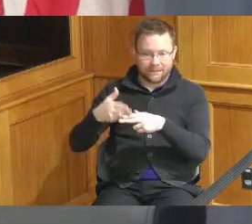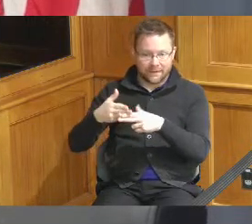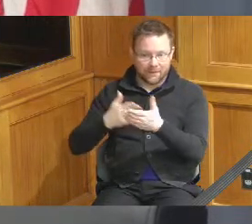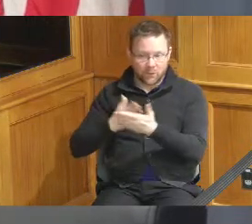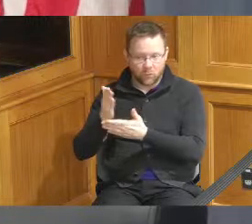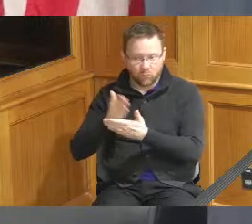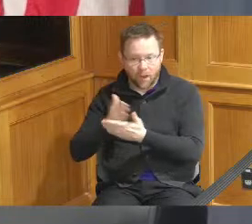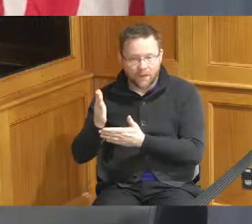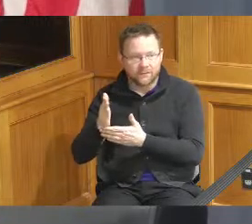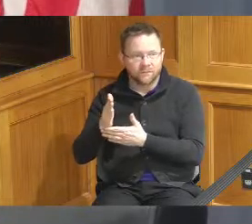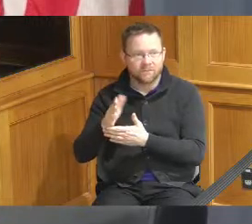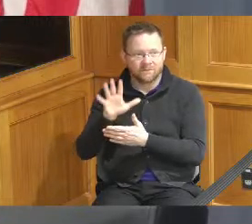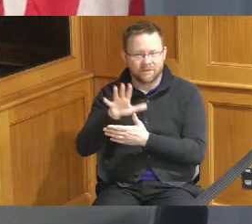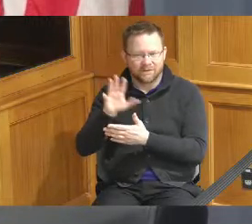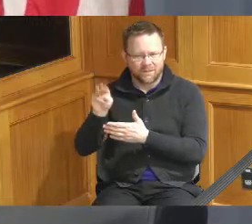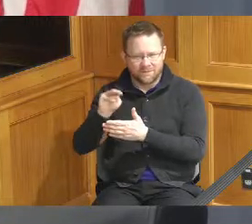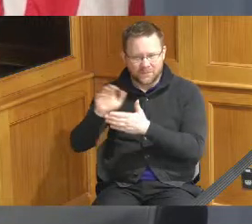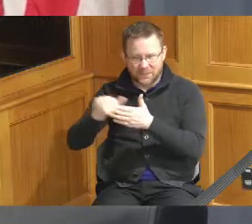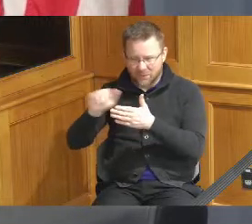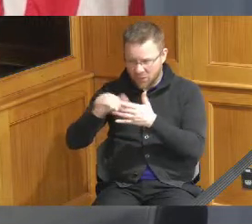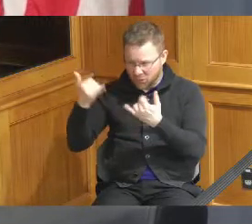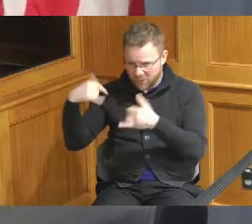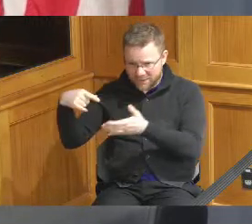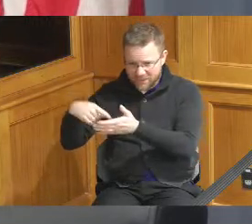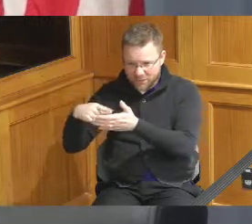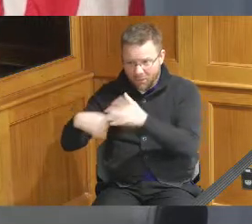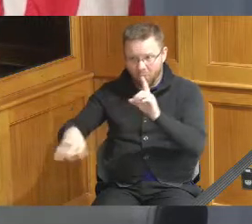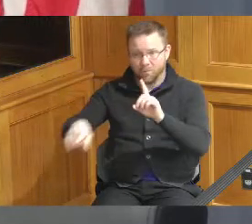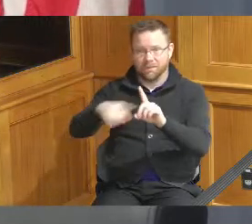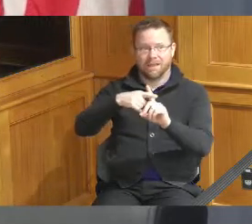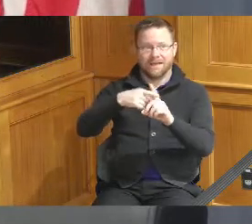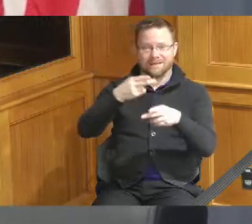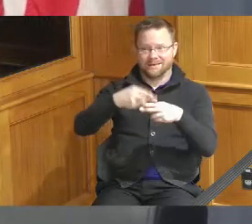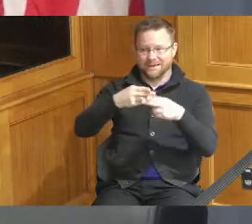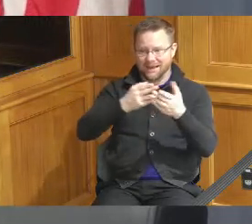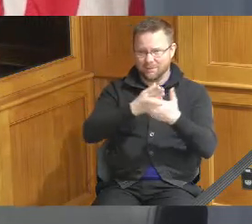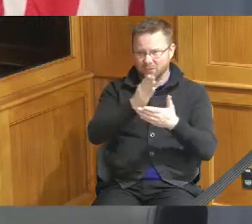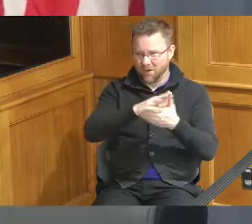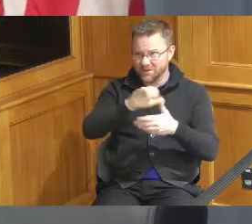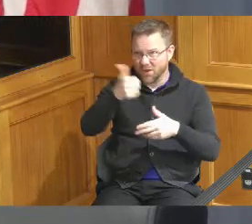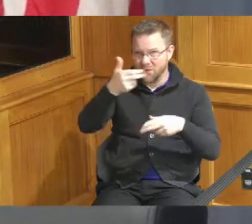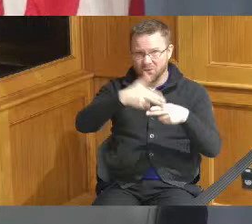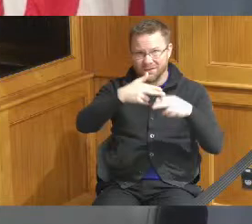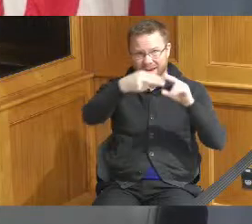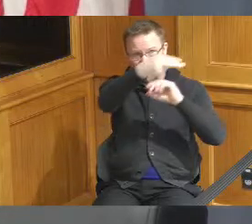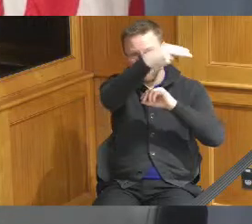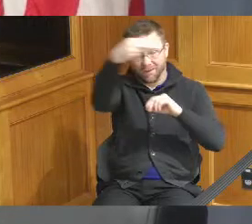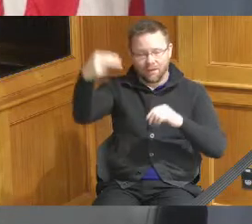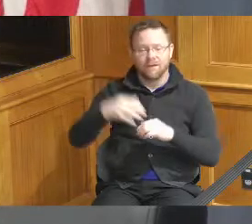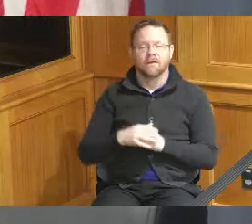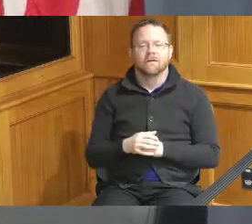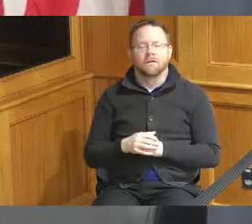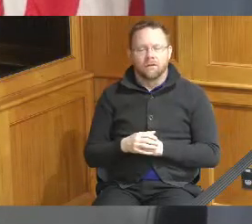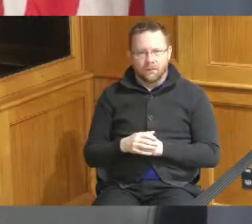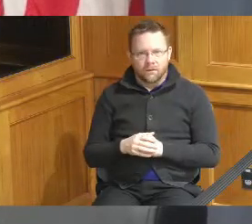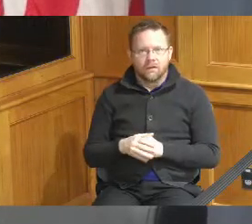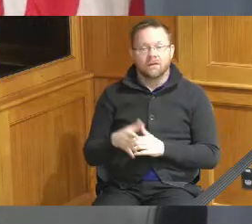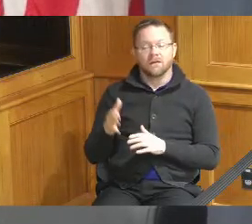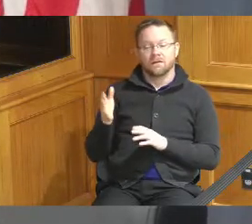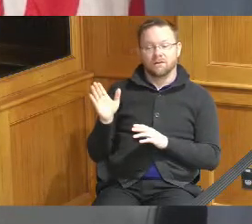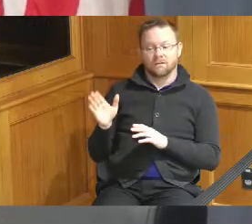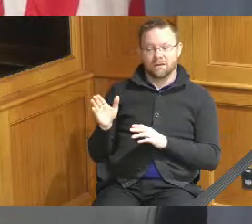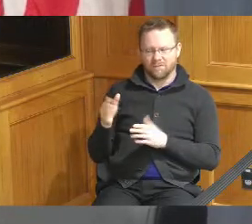the $55 million we still owe for Millennium. We gonna let somebody else do naming rights? And then you also have a